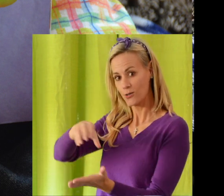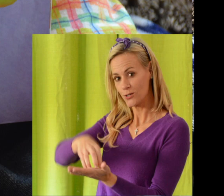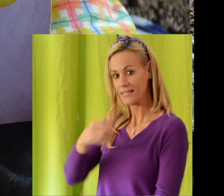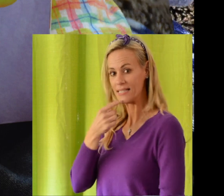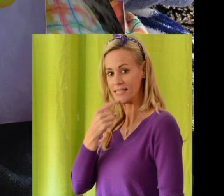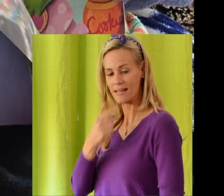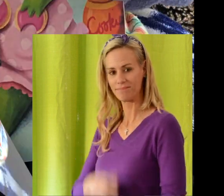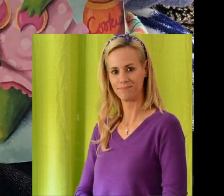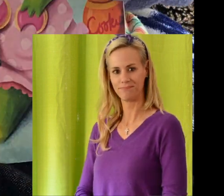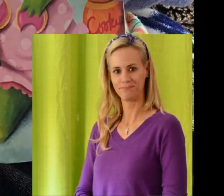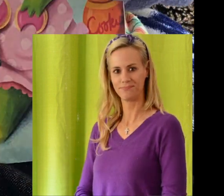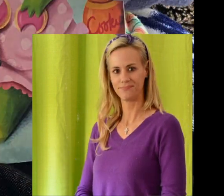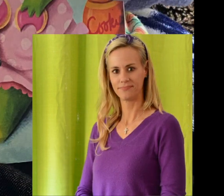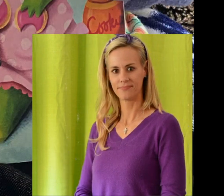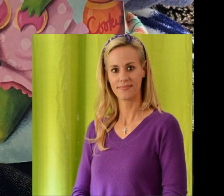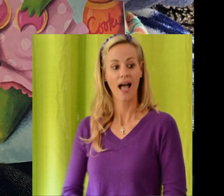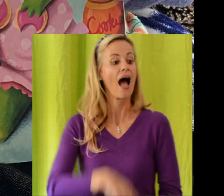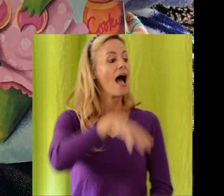He asked.